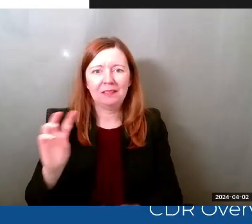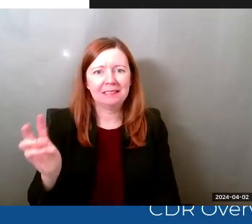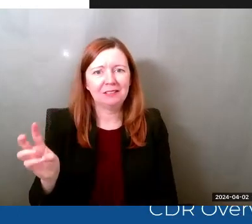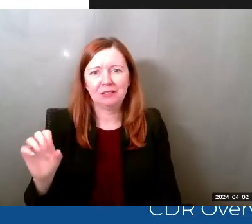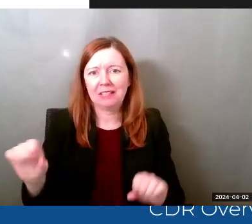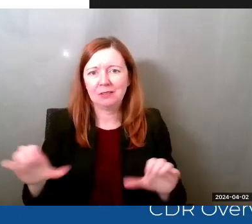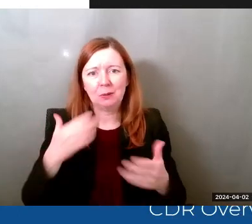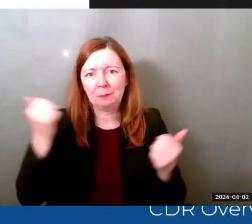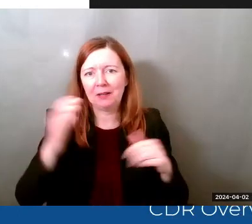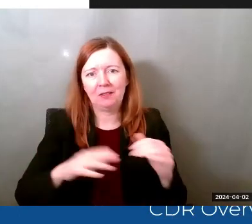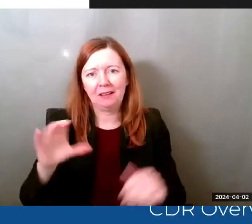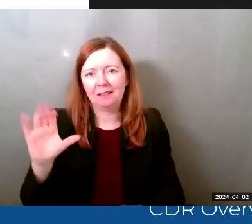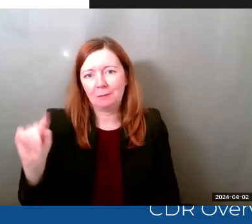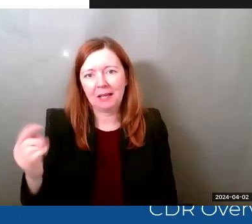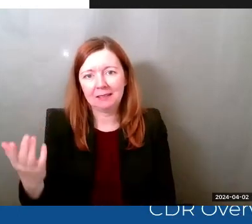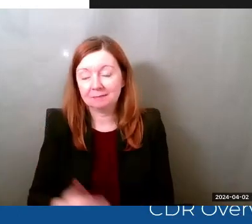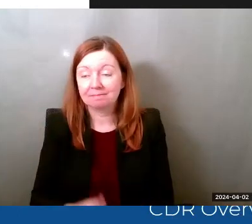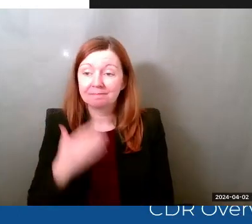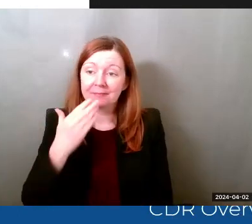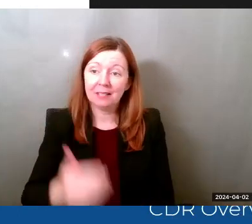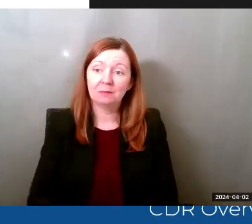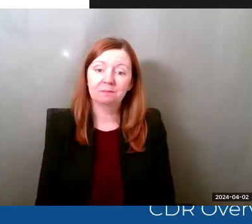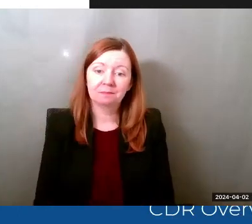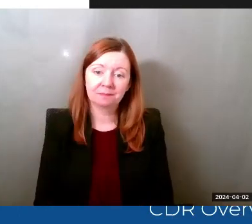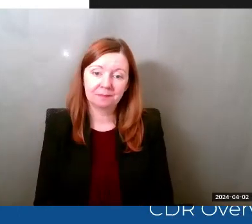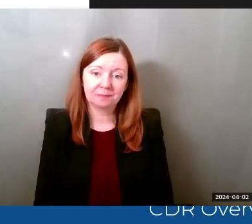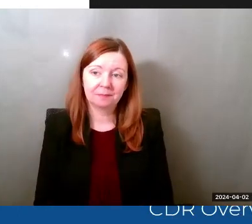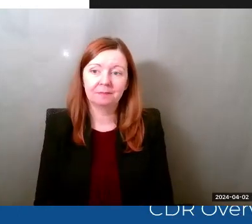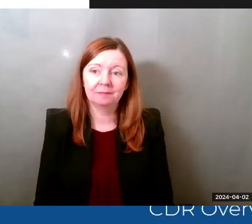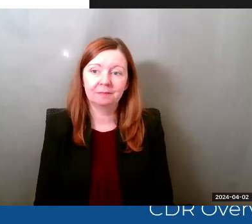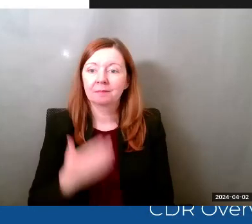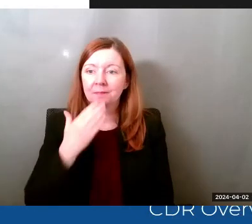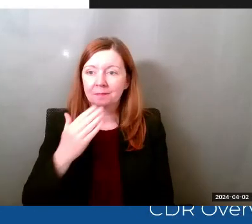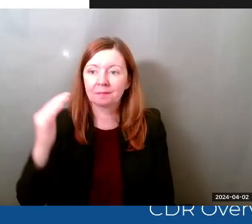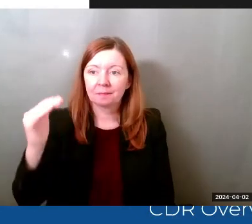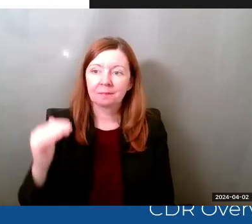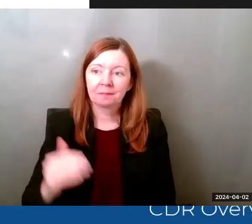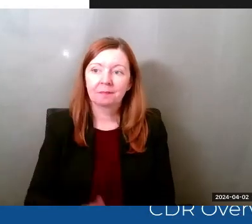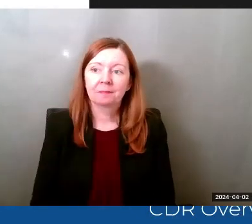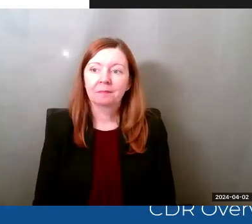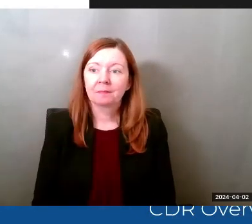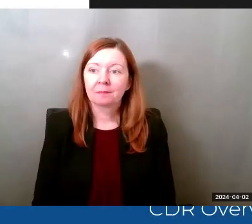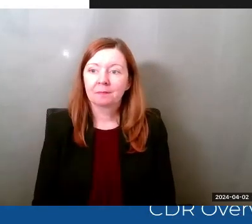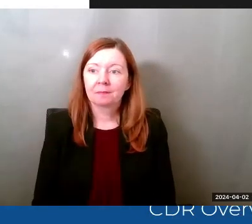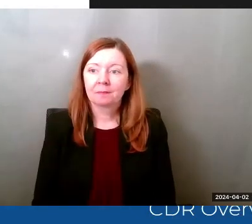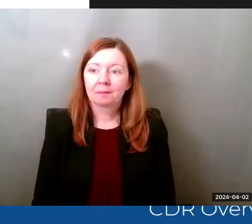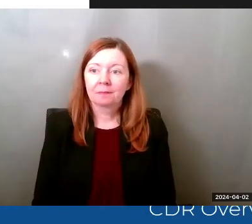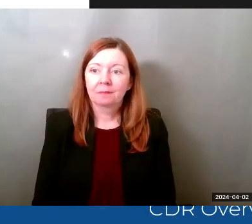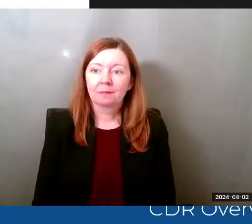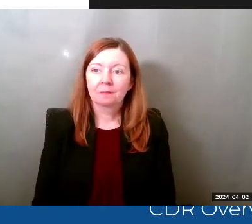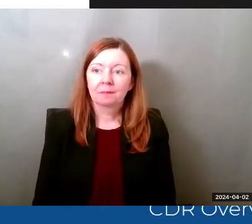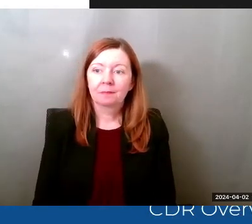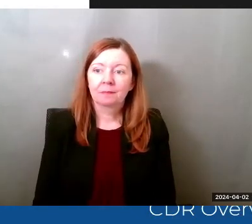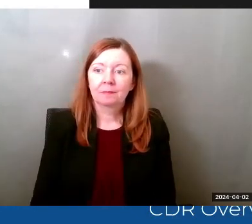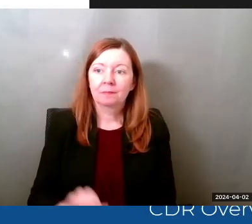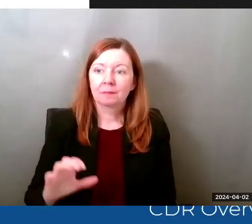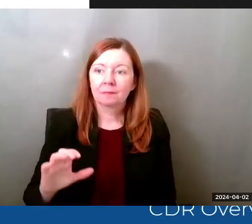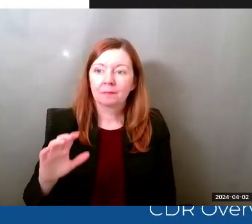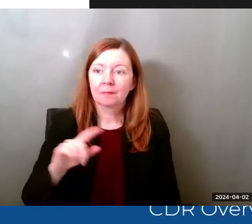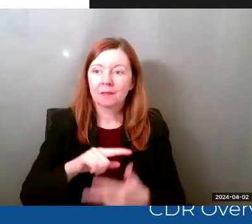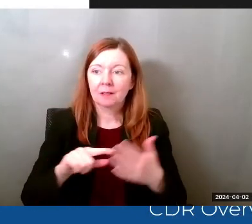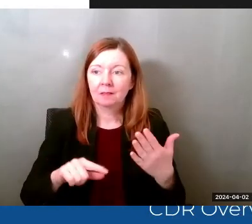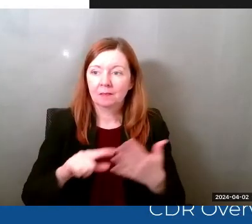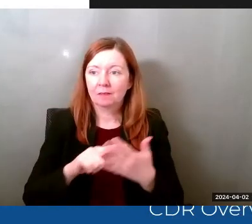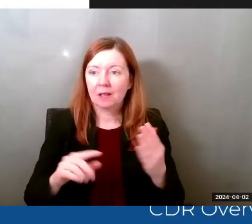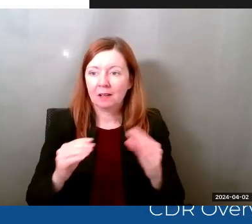this better than Comcast. Thank you. So much for your comments. Thank you. We have 5 additional